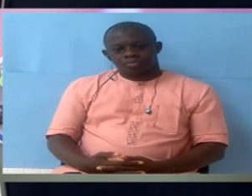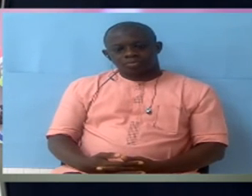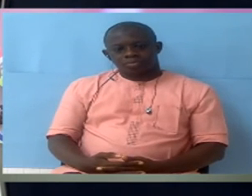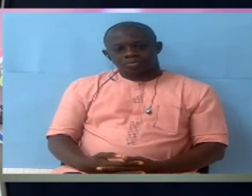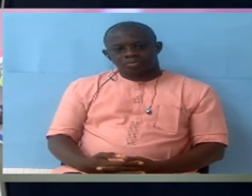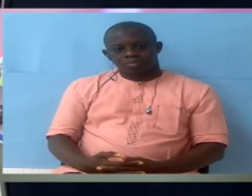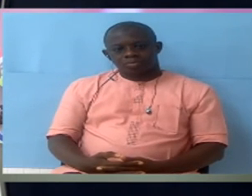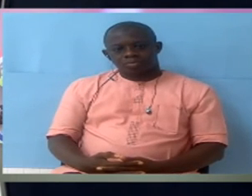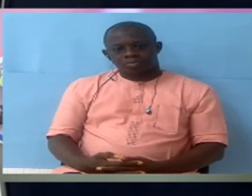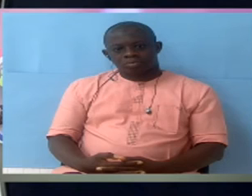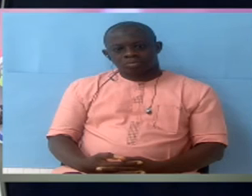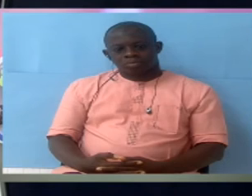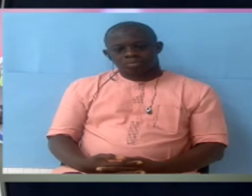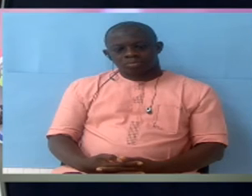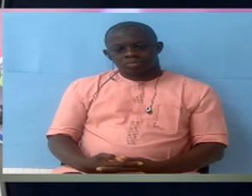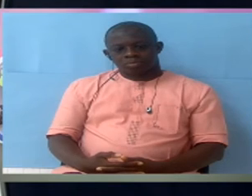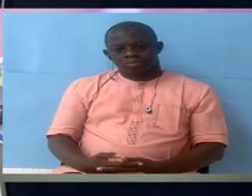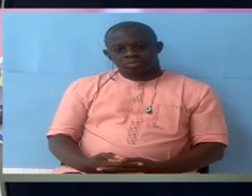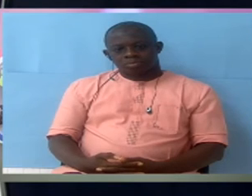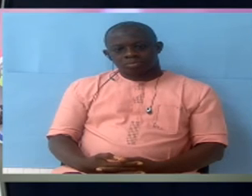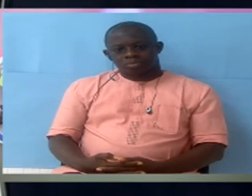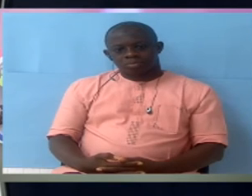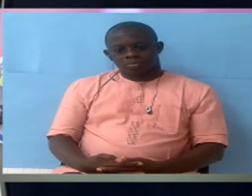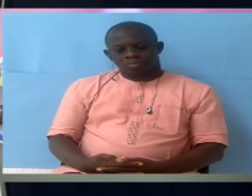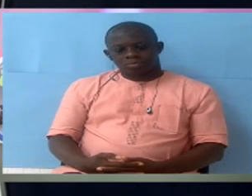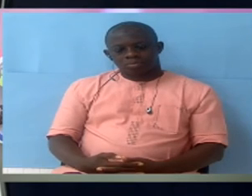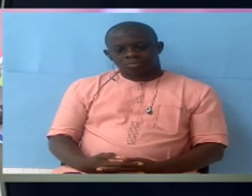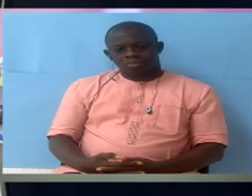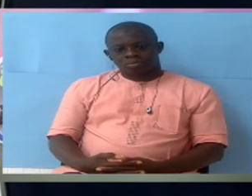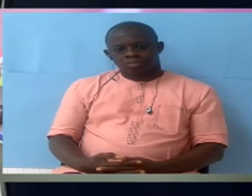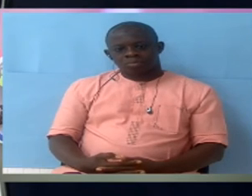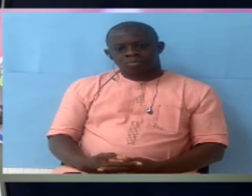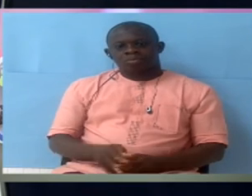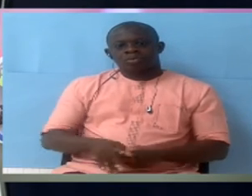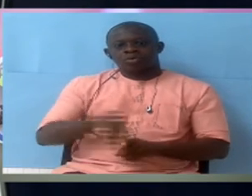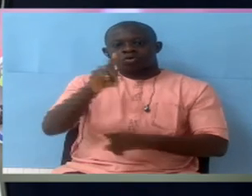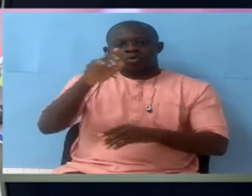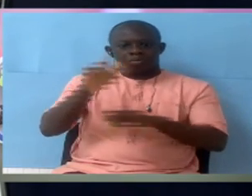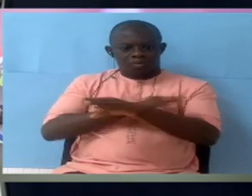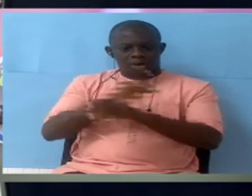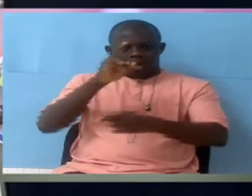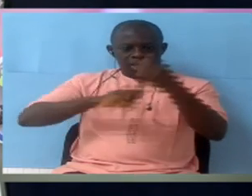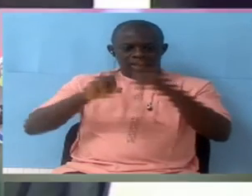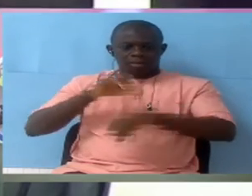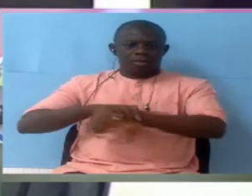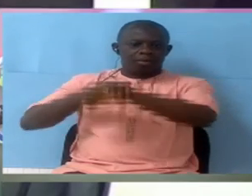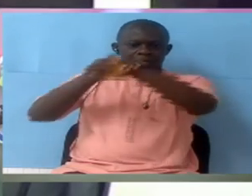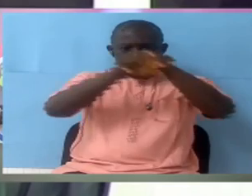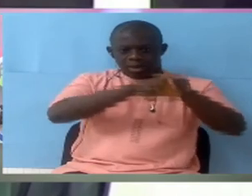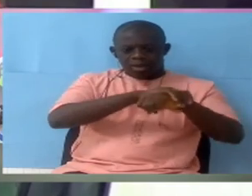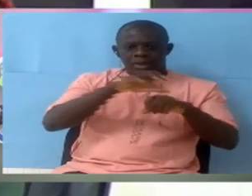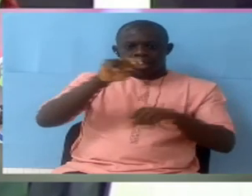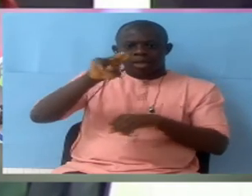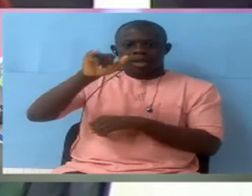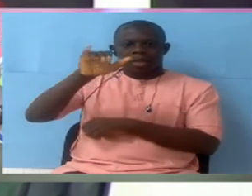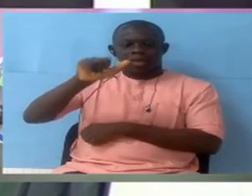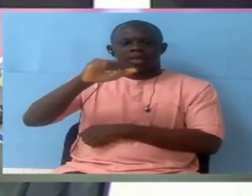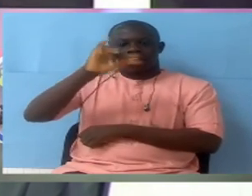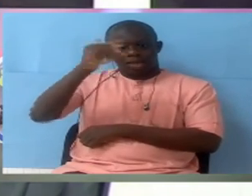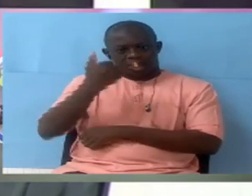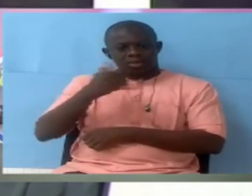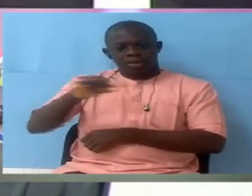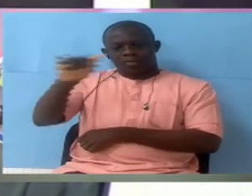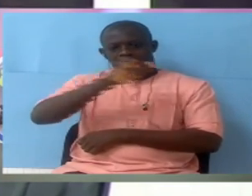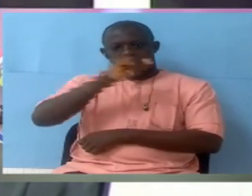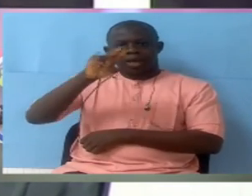metital biñu def nonu ganaw ñaarel bi, were you taken back? Yes, to the I went back on the 27th. Wow, you buat nañ